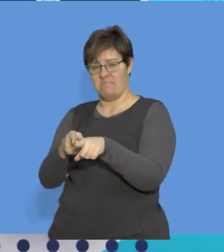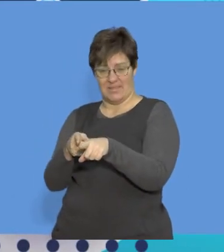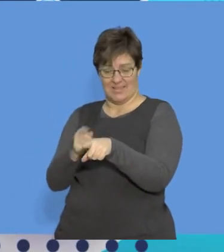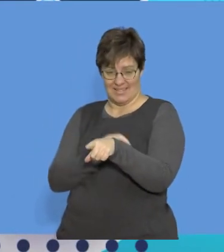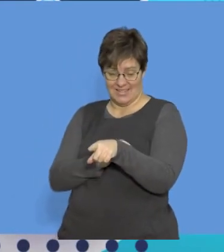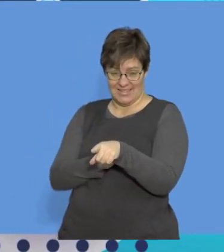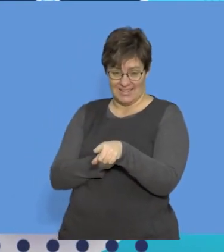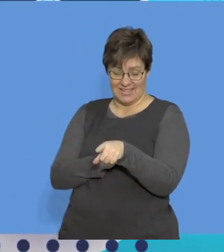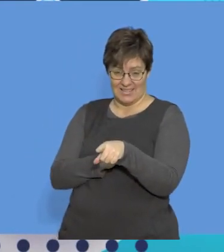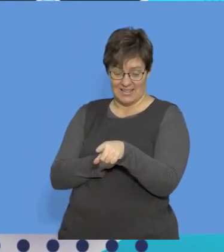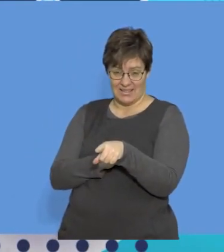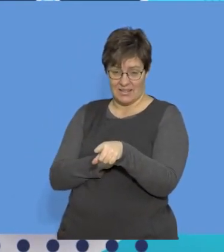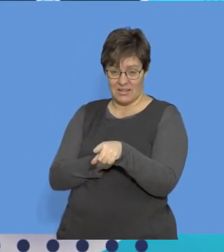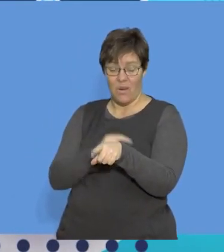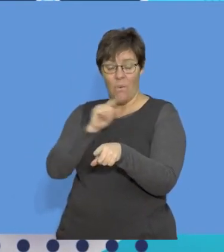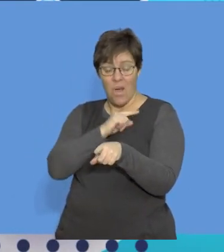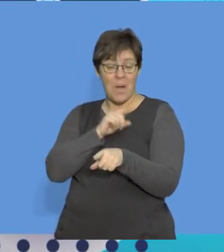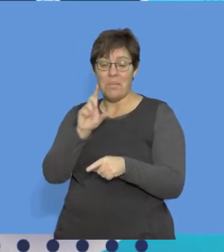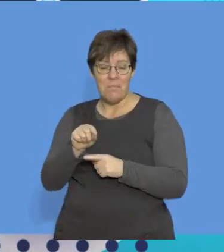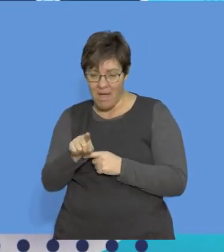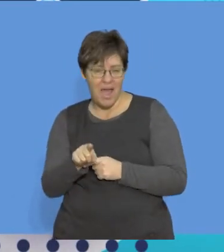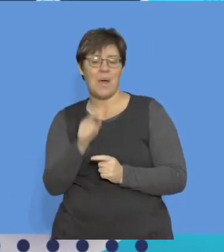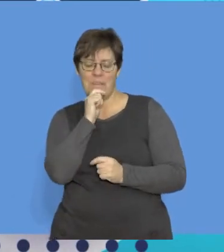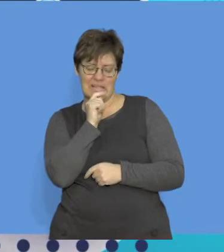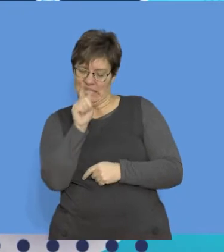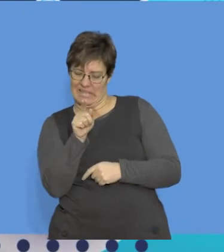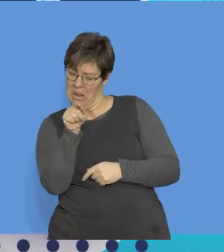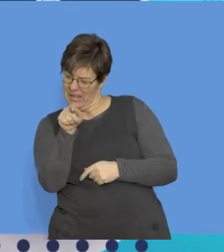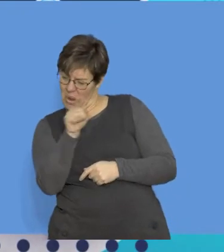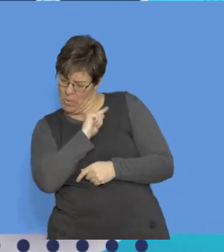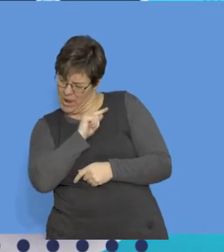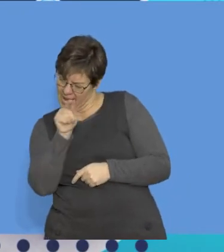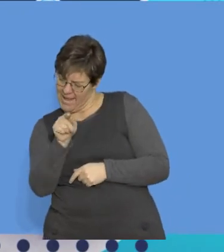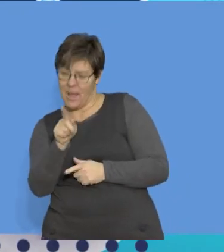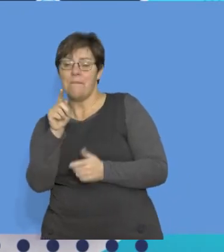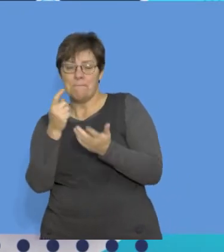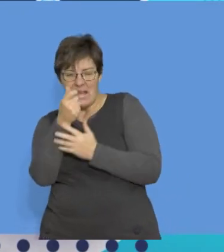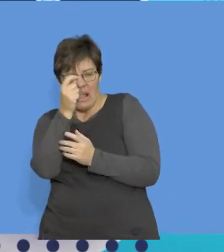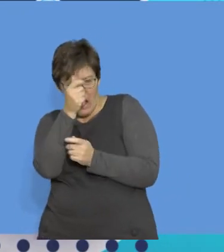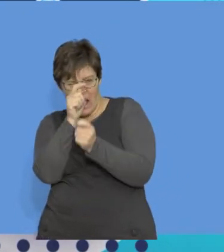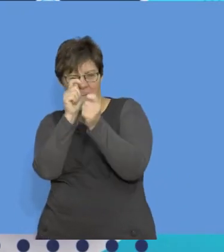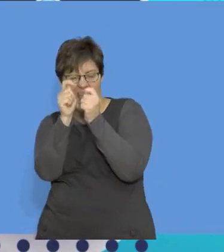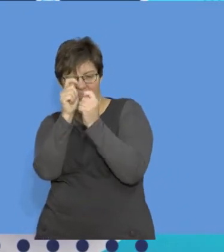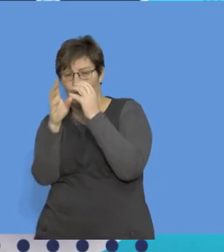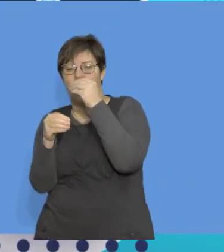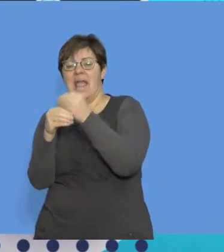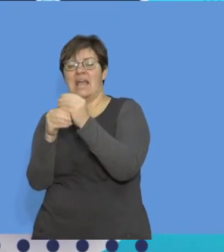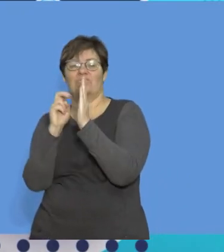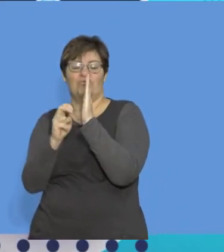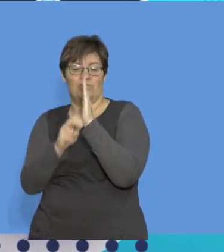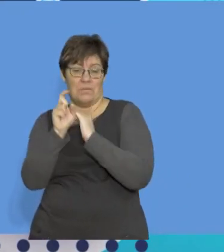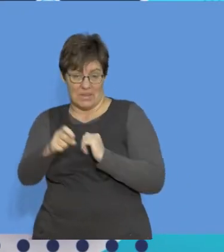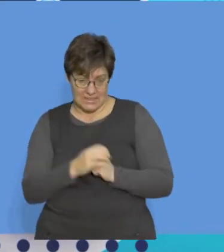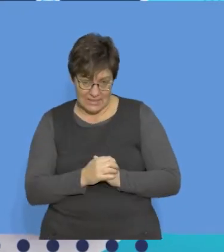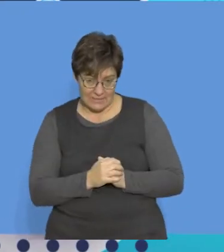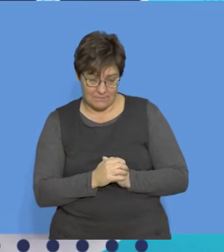you made. Based on those, you try and refine it and see whether I can make a provision